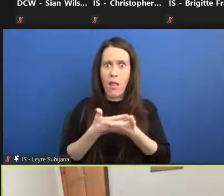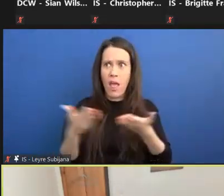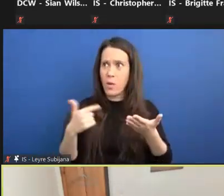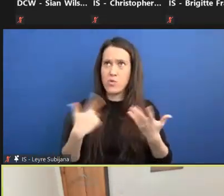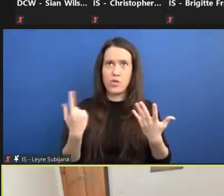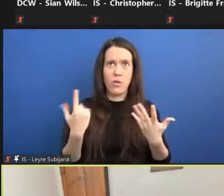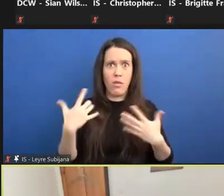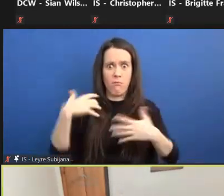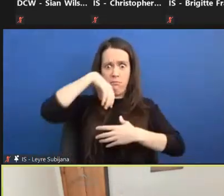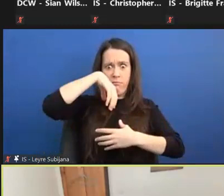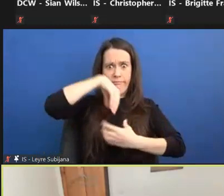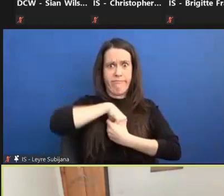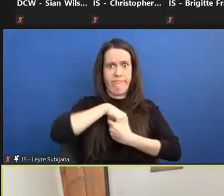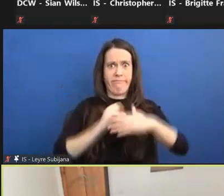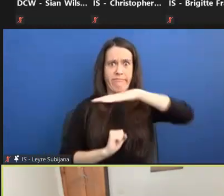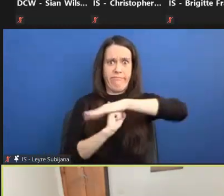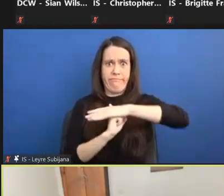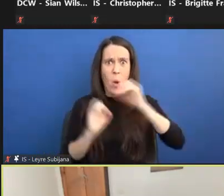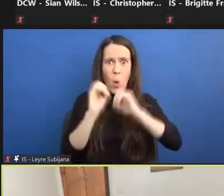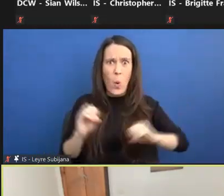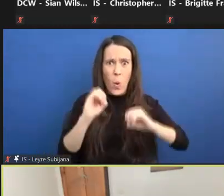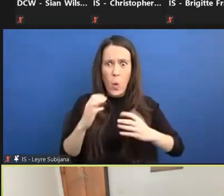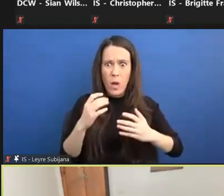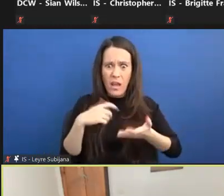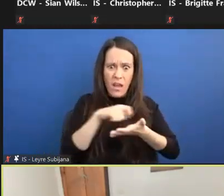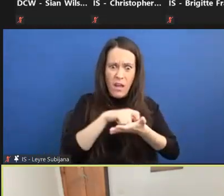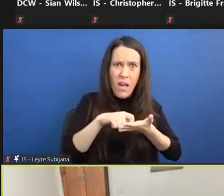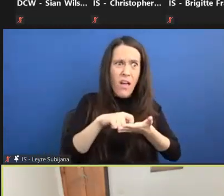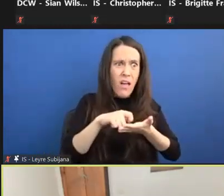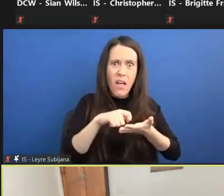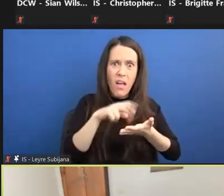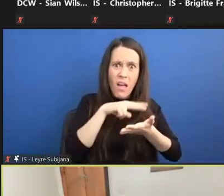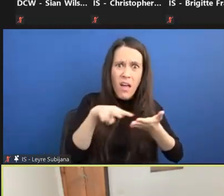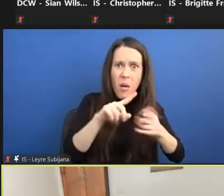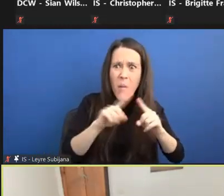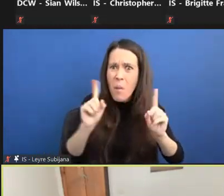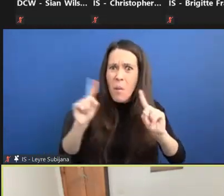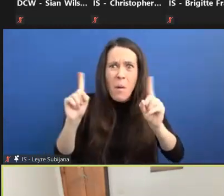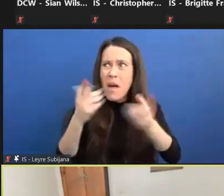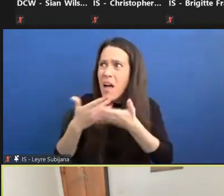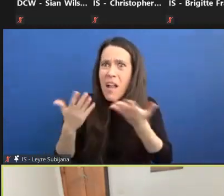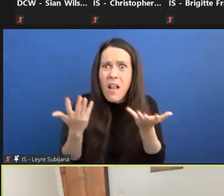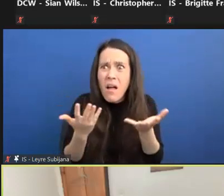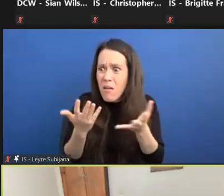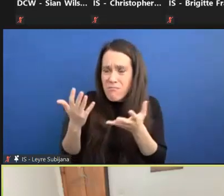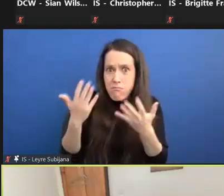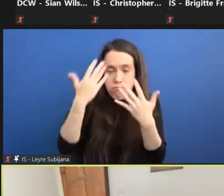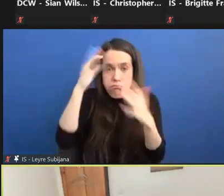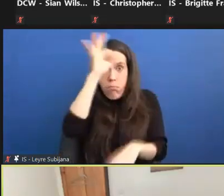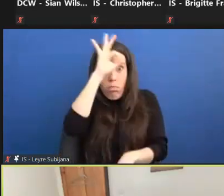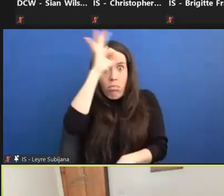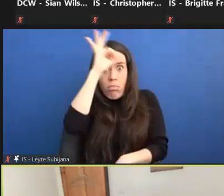before starting to talk about, learning how to read and write. So in some ways, I think being able to focus particularly